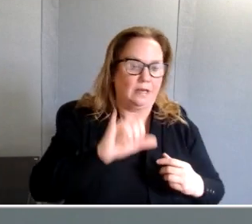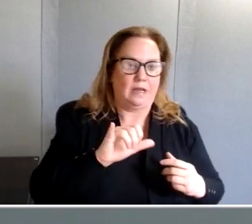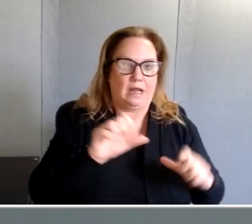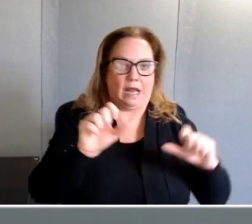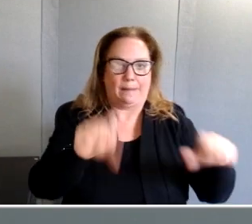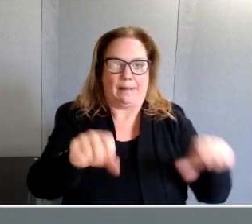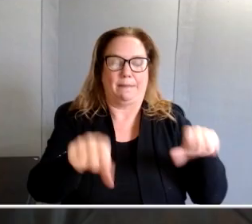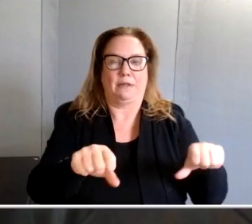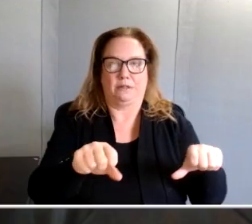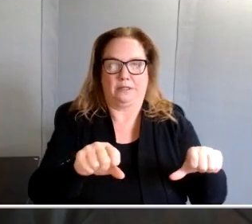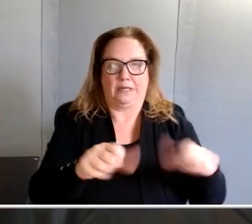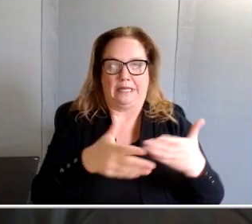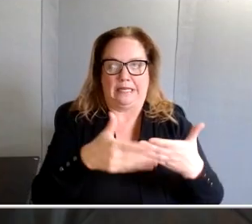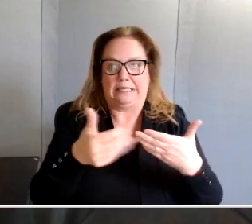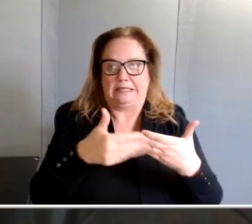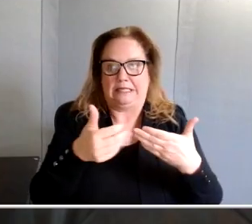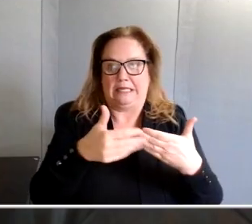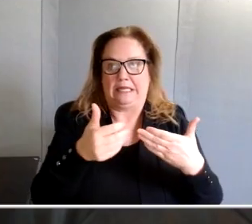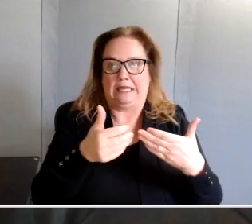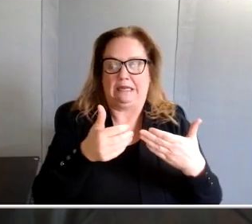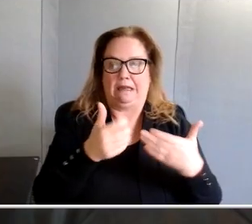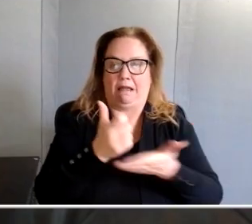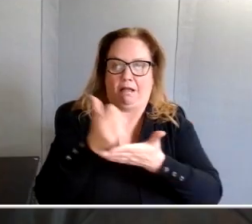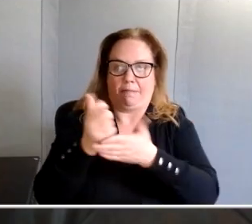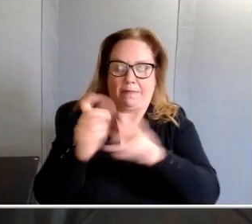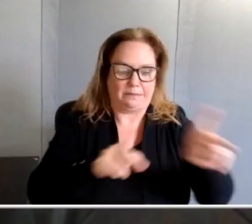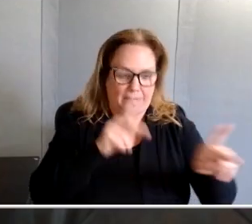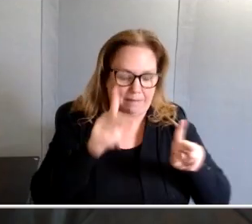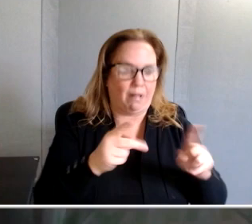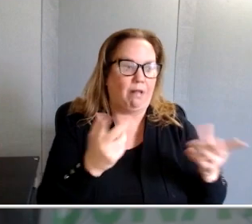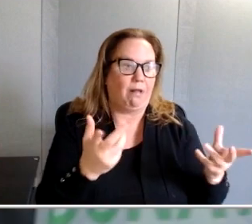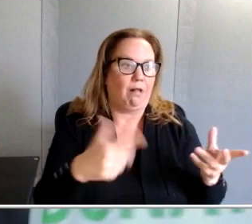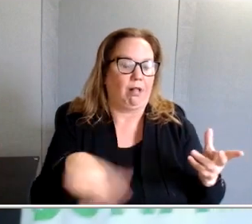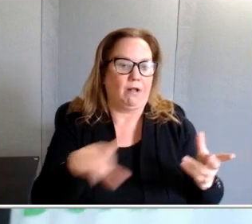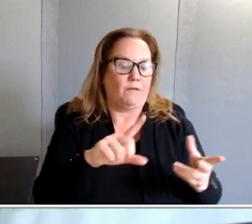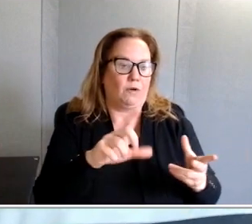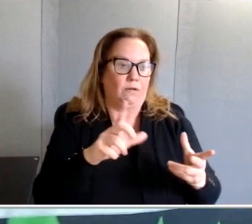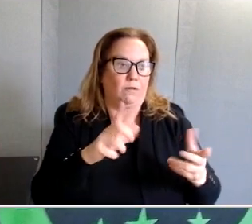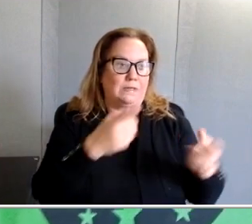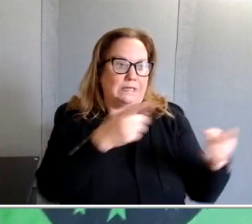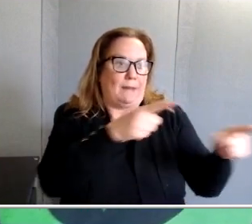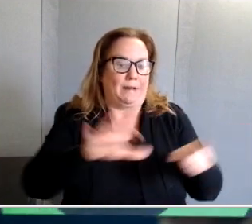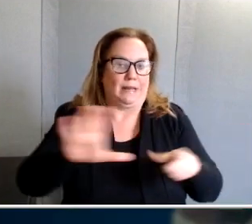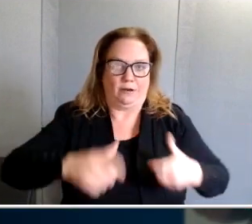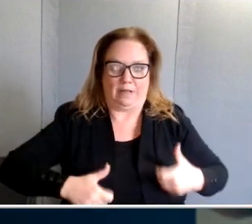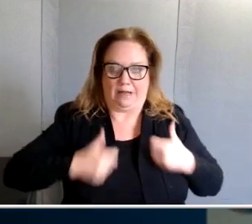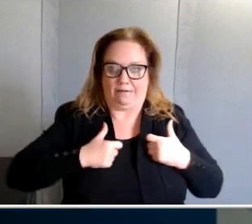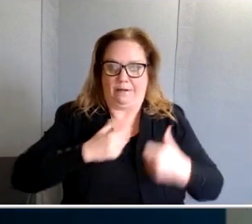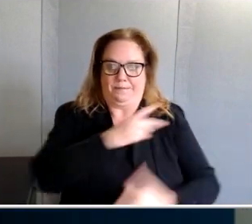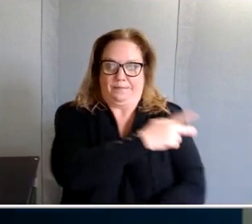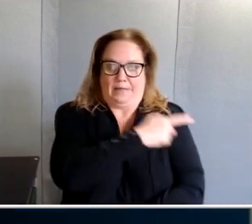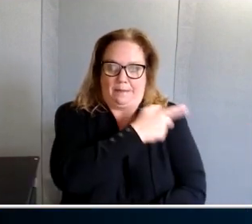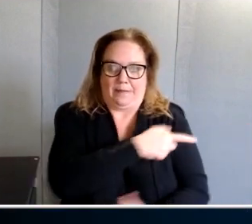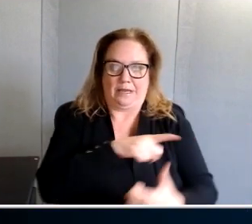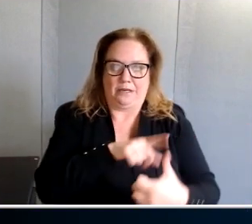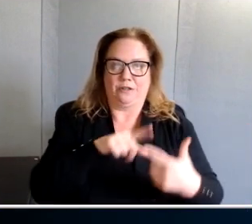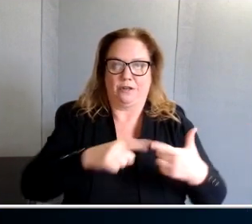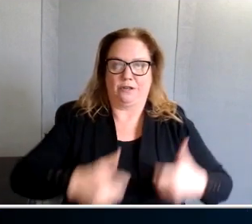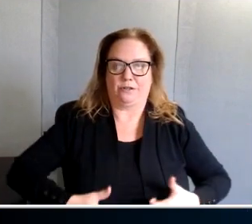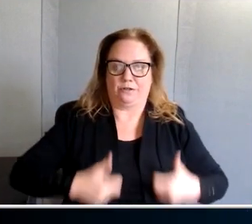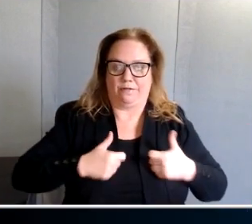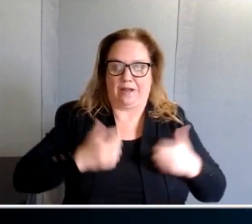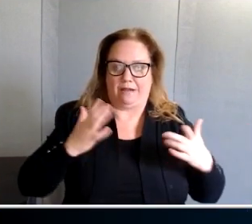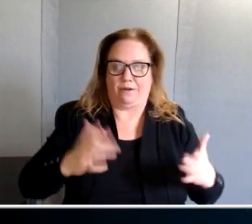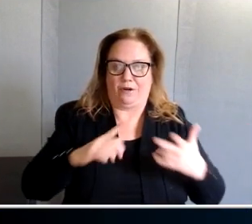to more easily console these people for what's going on in their life. A patient, a survivor, and